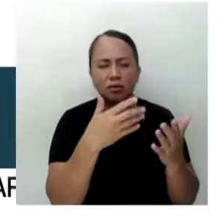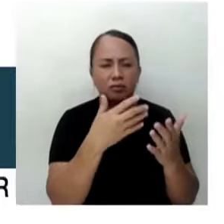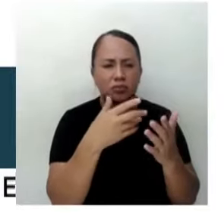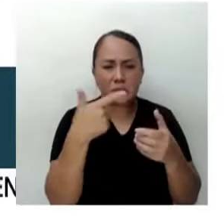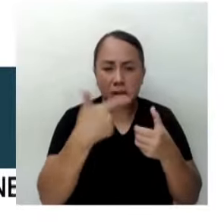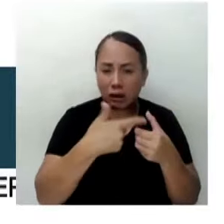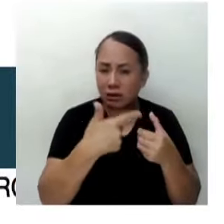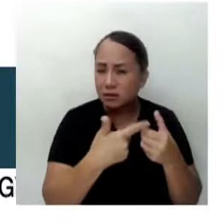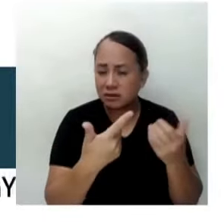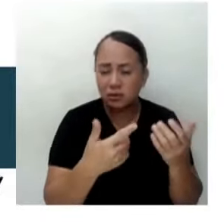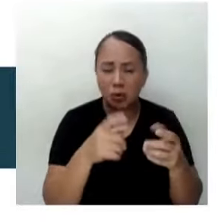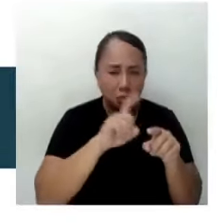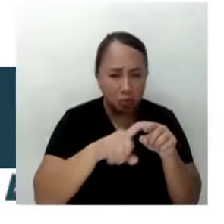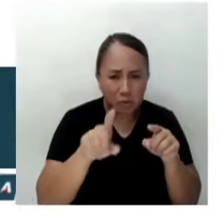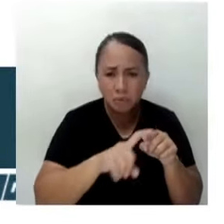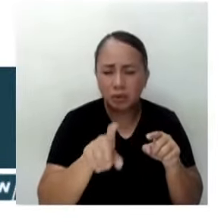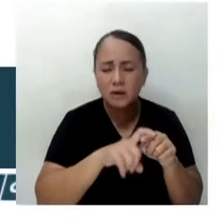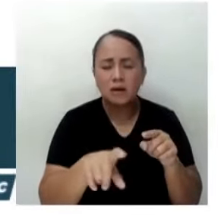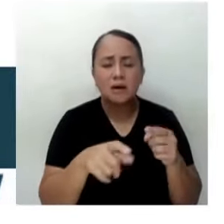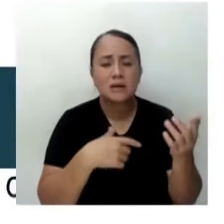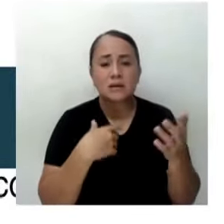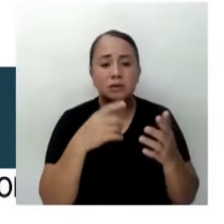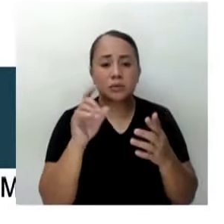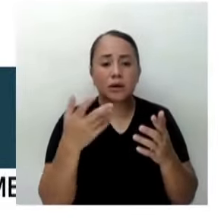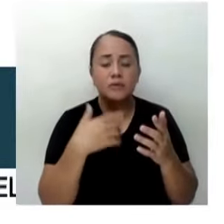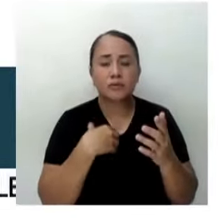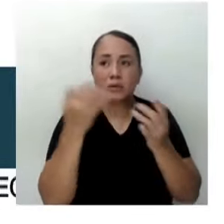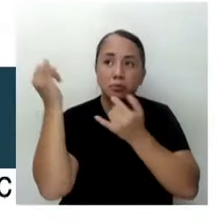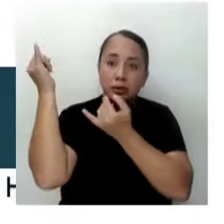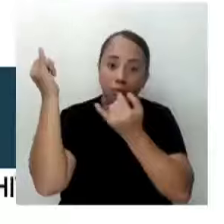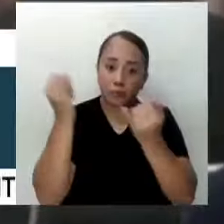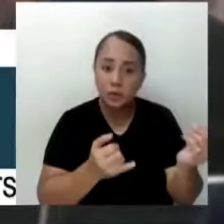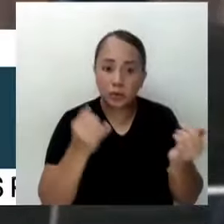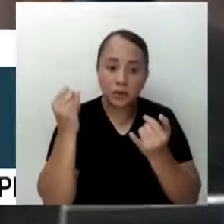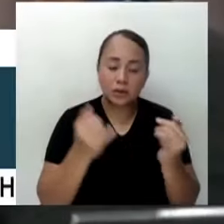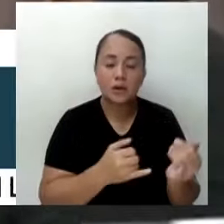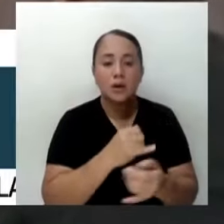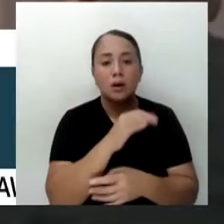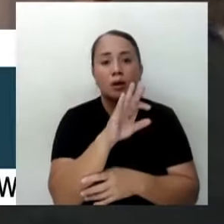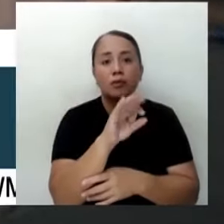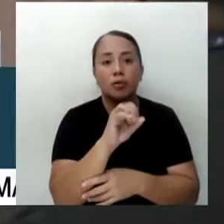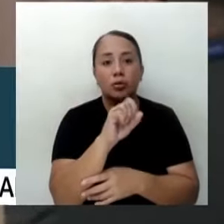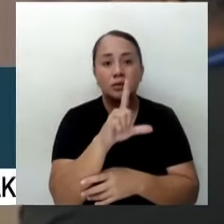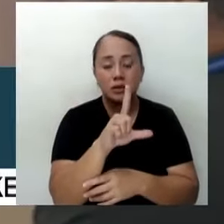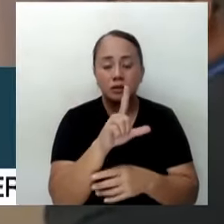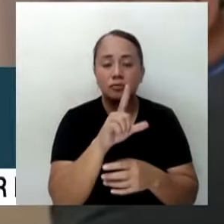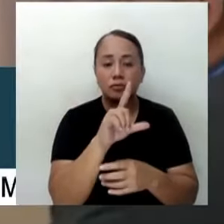our electricity comes from imported fossil fuels.